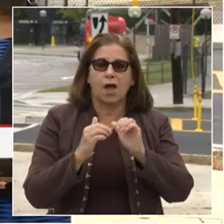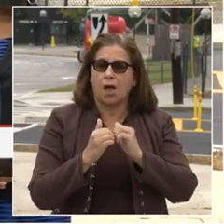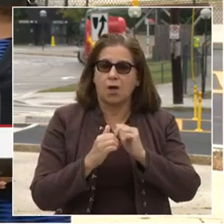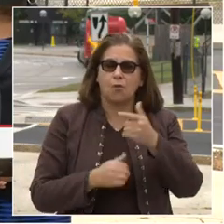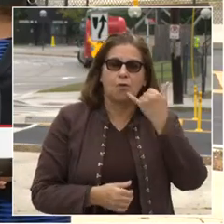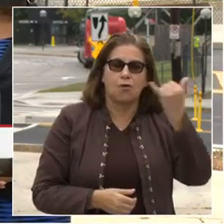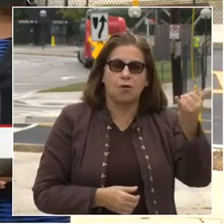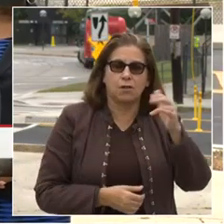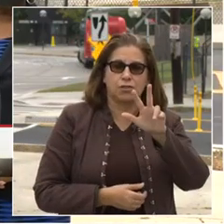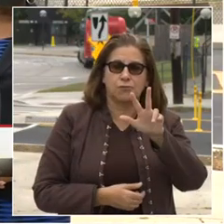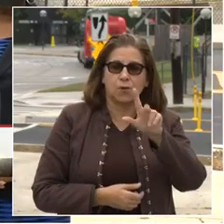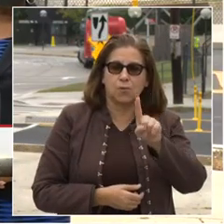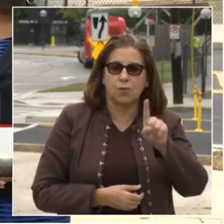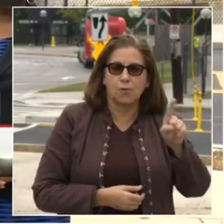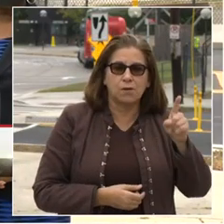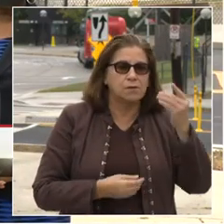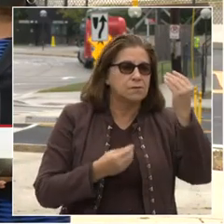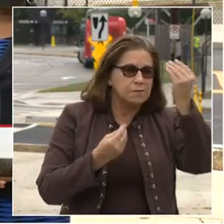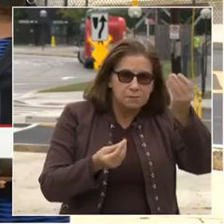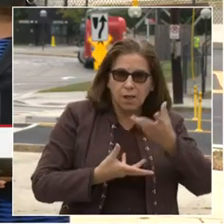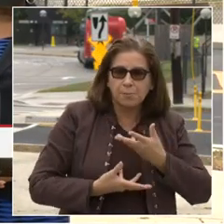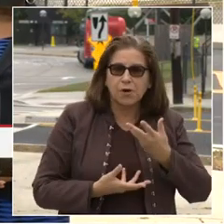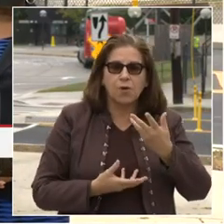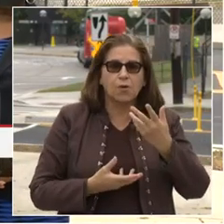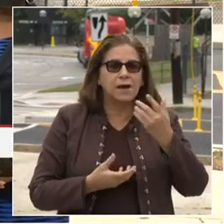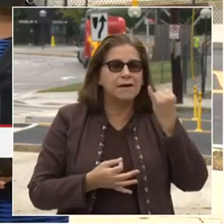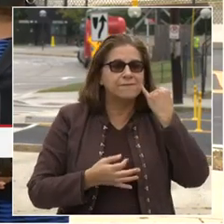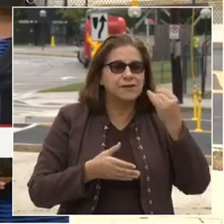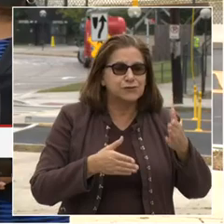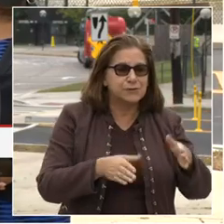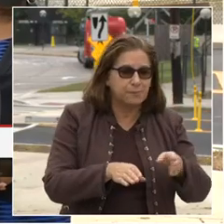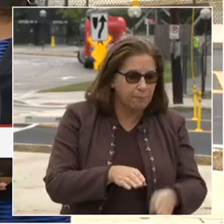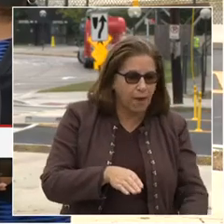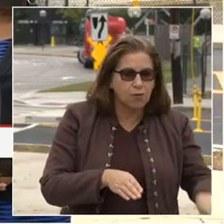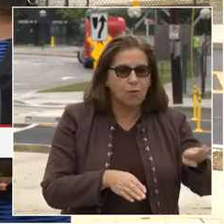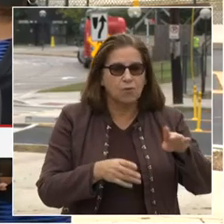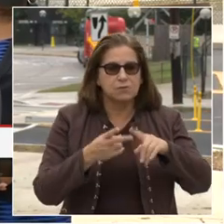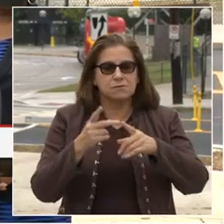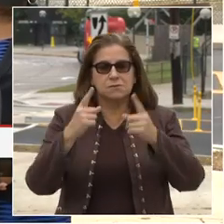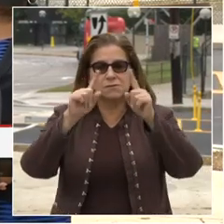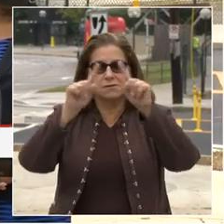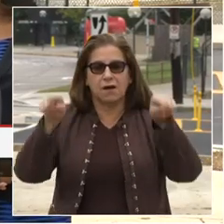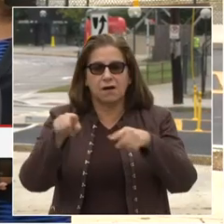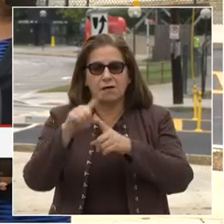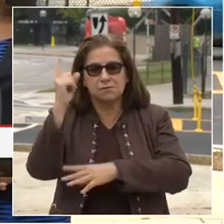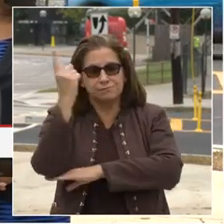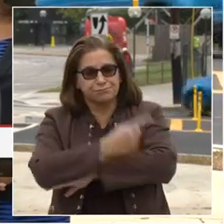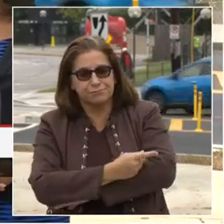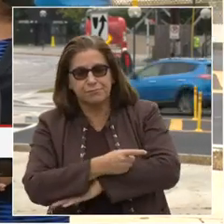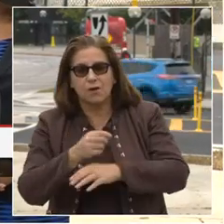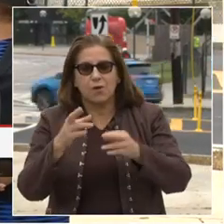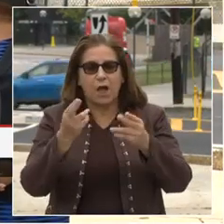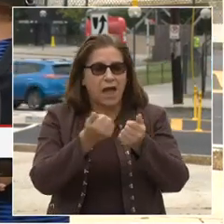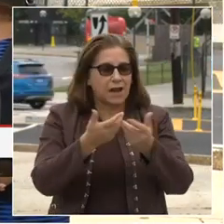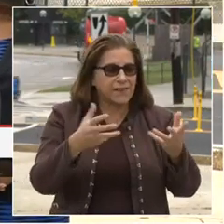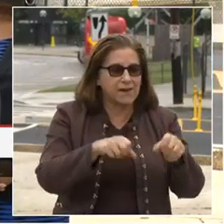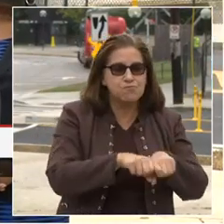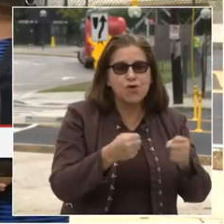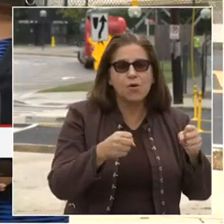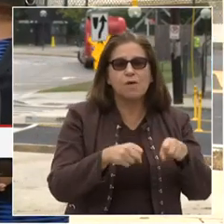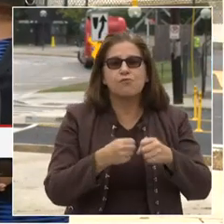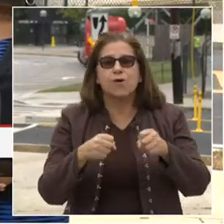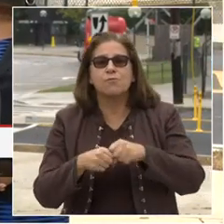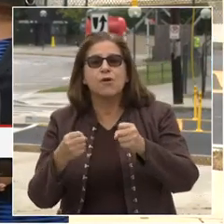broken flexi post, keep reporting those safety issues to us and keep working with your neighbors to advocate for safer